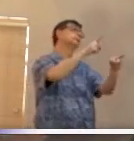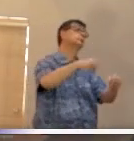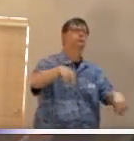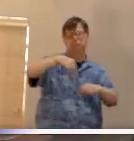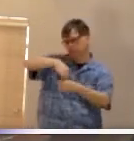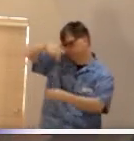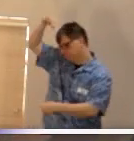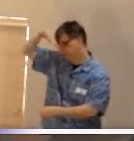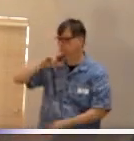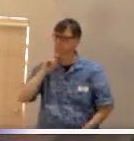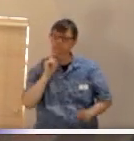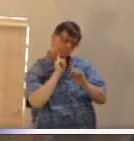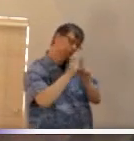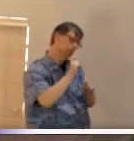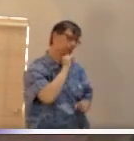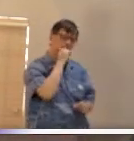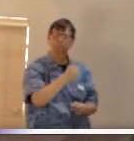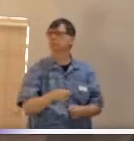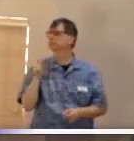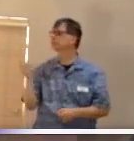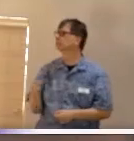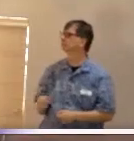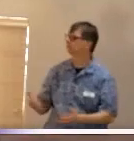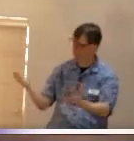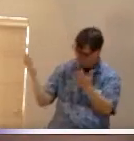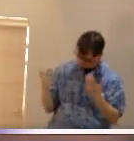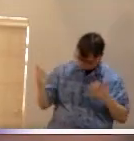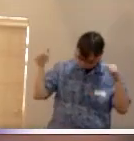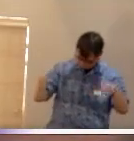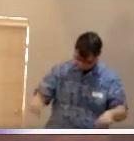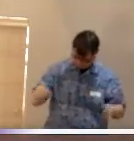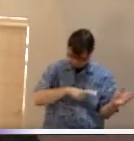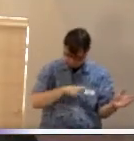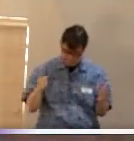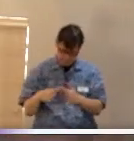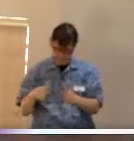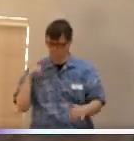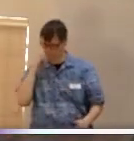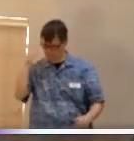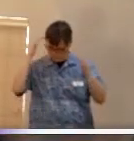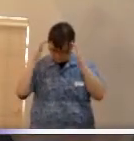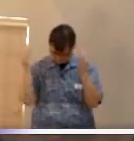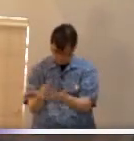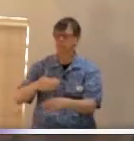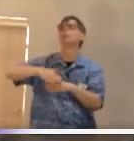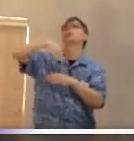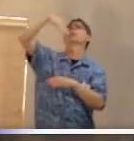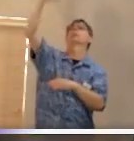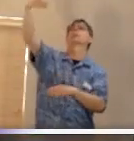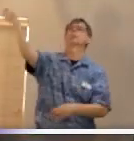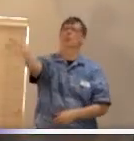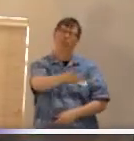find solutions to are the ones that usually bring us to a place like this, so that we can discover more about